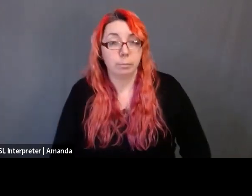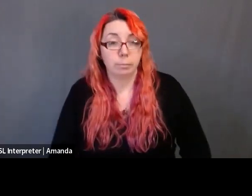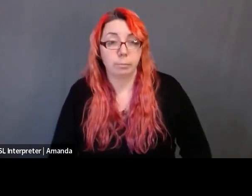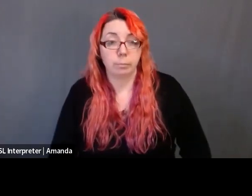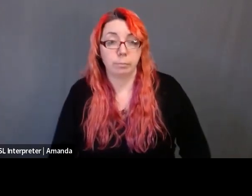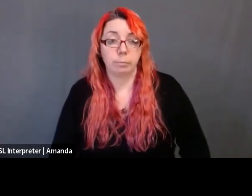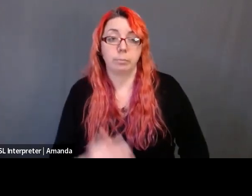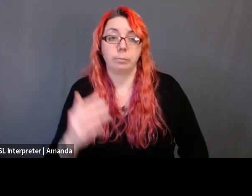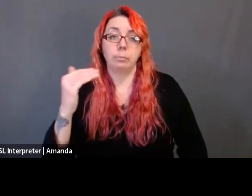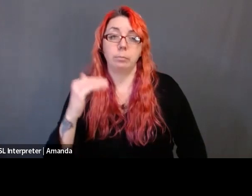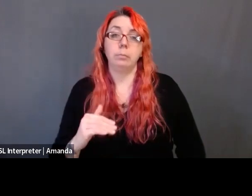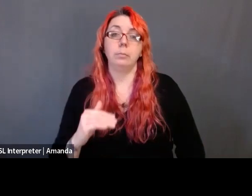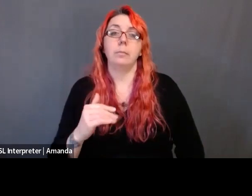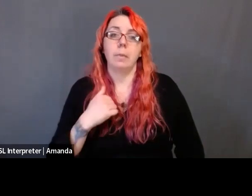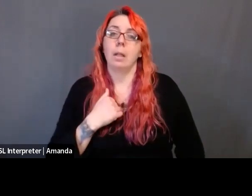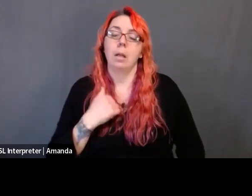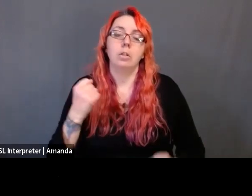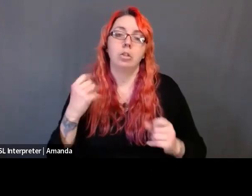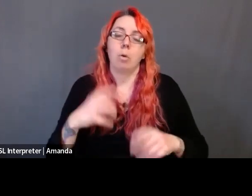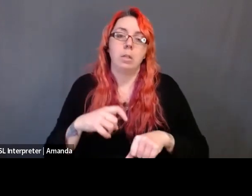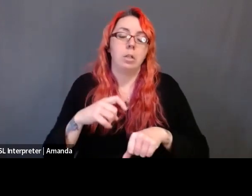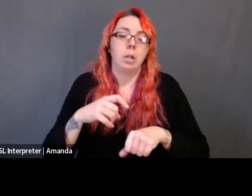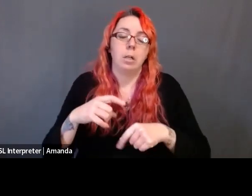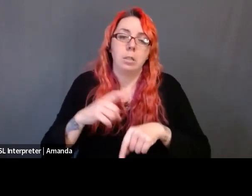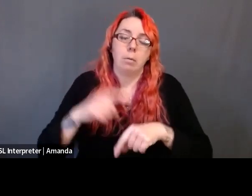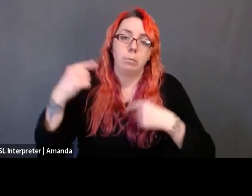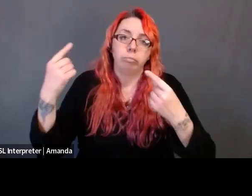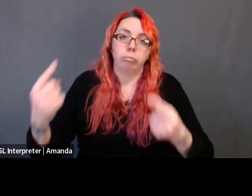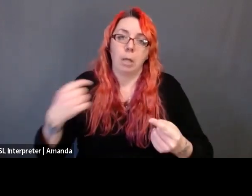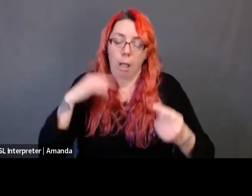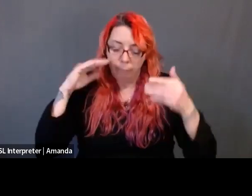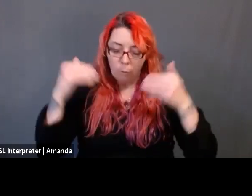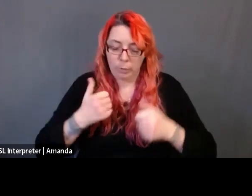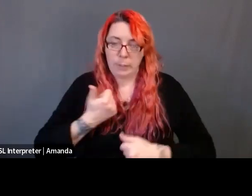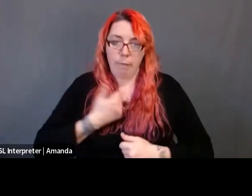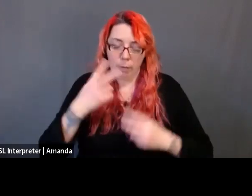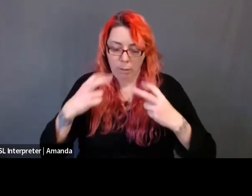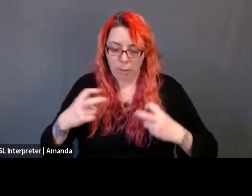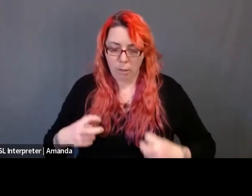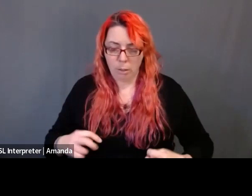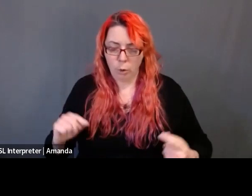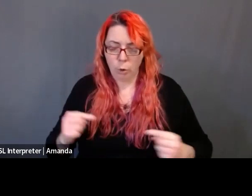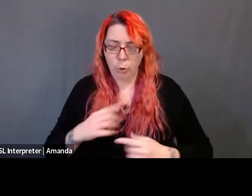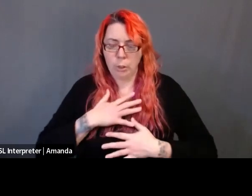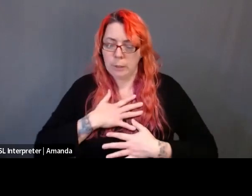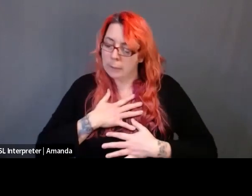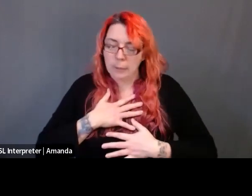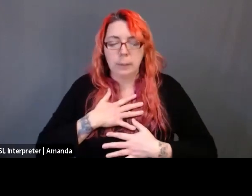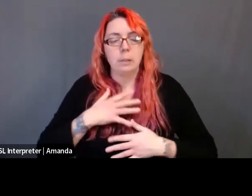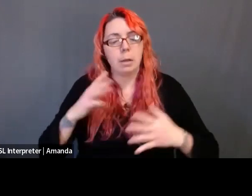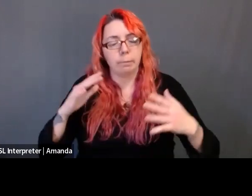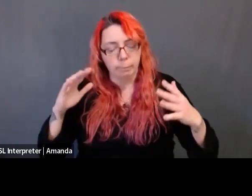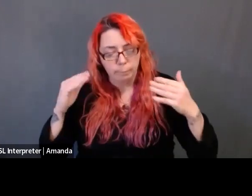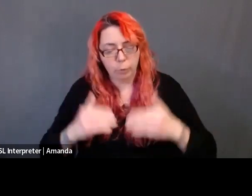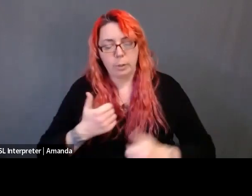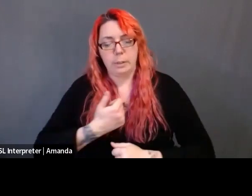going through, what's hurting me. And I just focus on that. And it always gets me through. A powerful